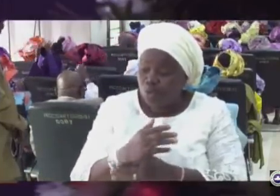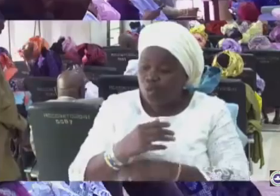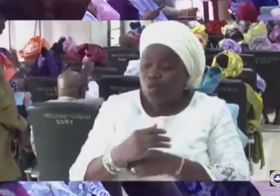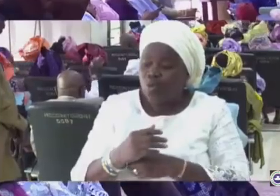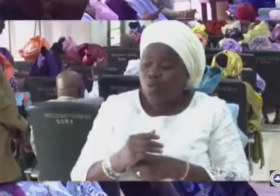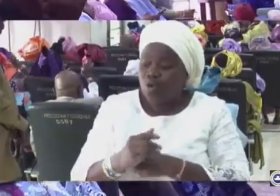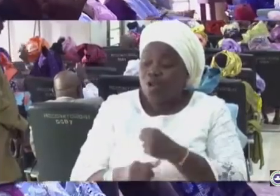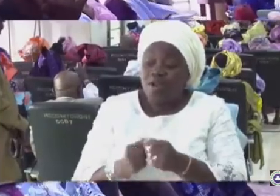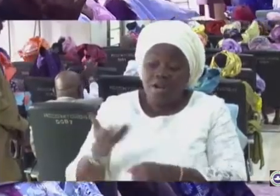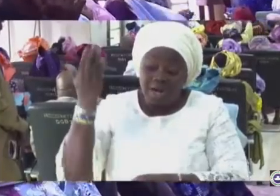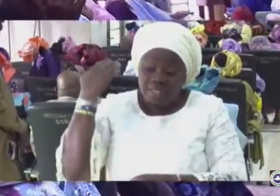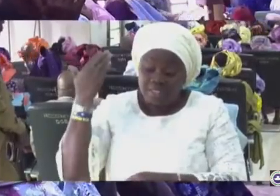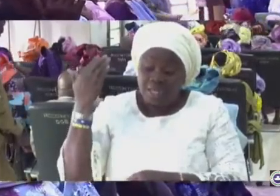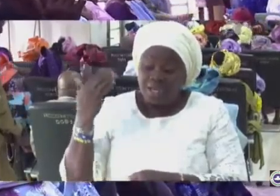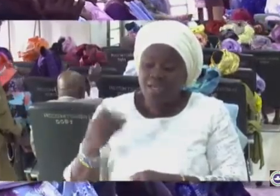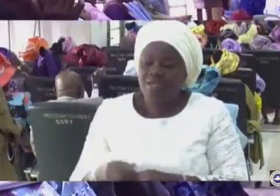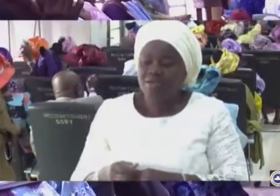down correctly.